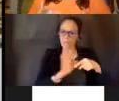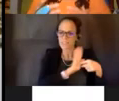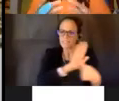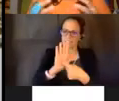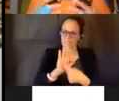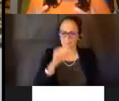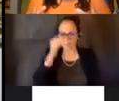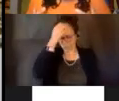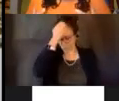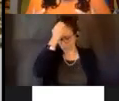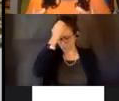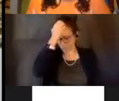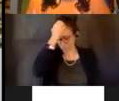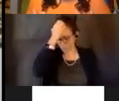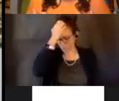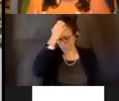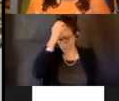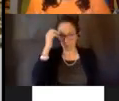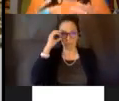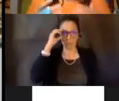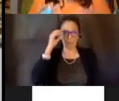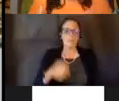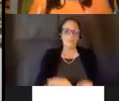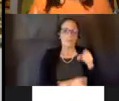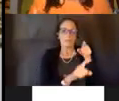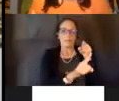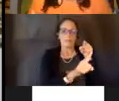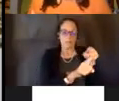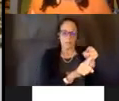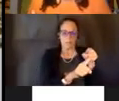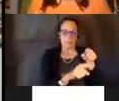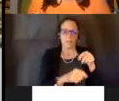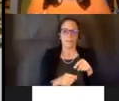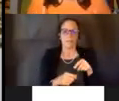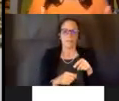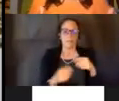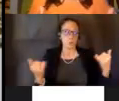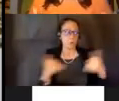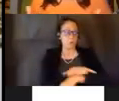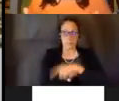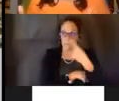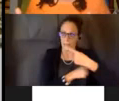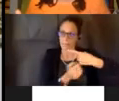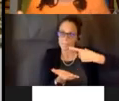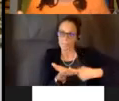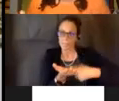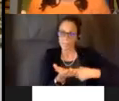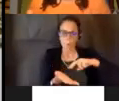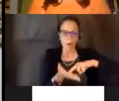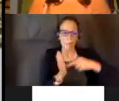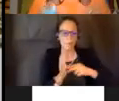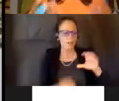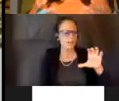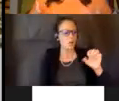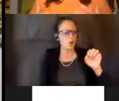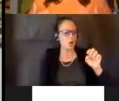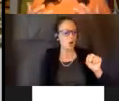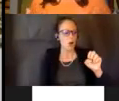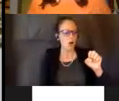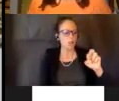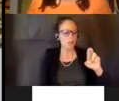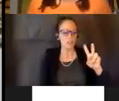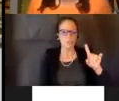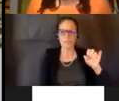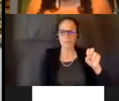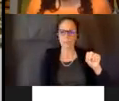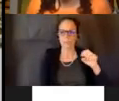so when we have a conversation about conservation in the United States and we talk about things like public lands, when we say public lands, what